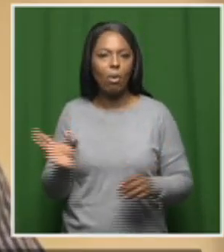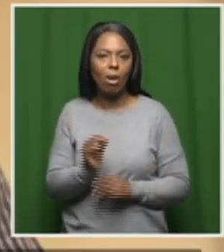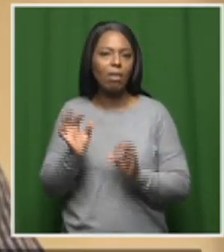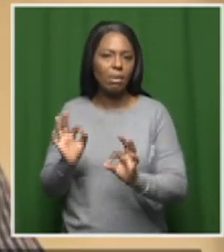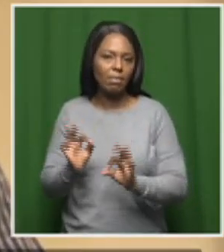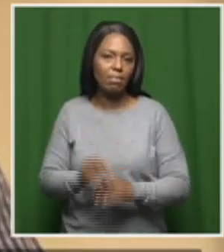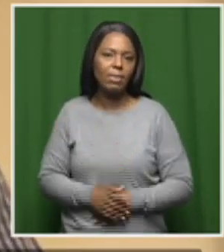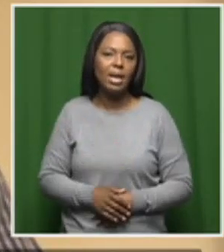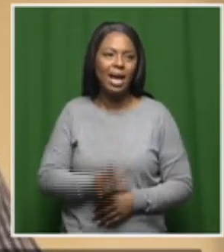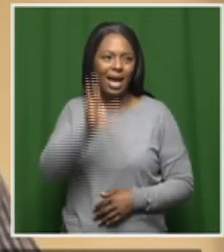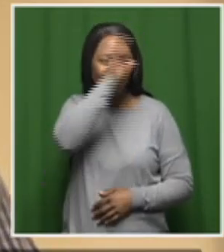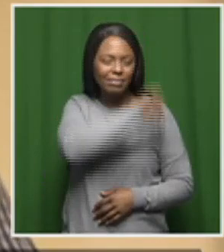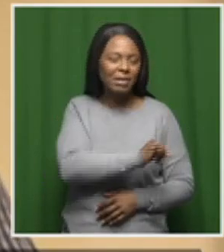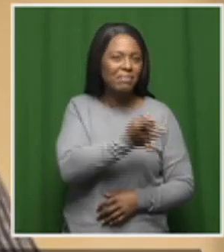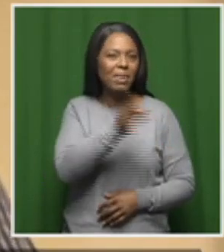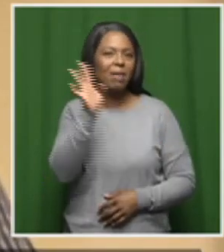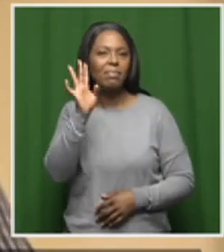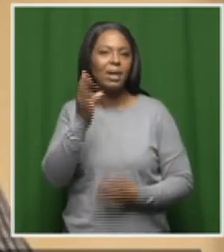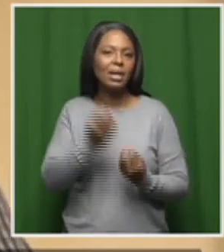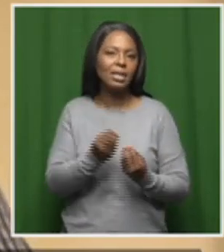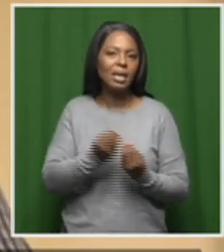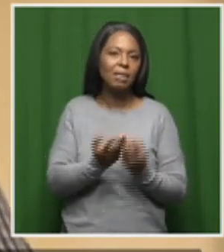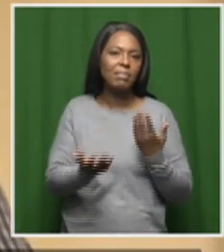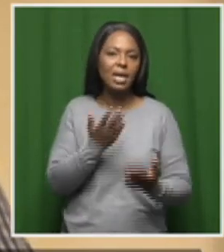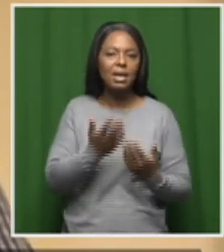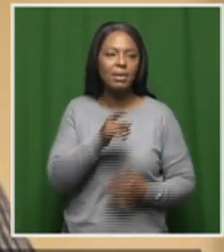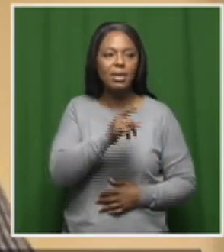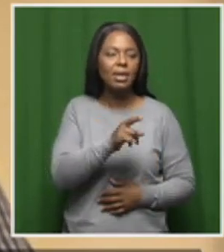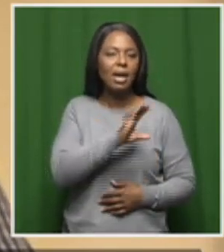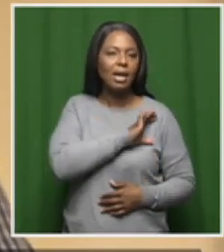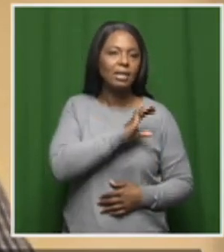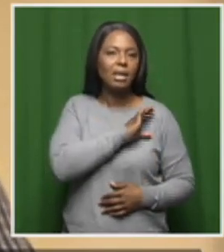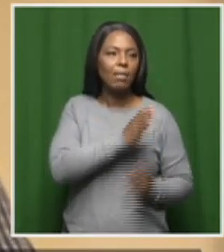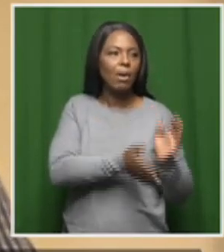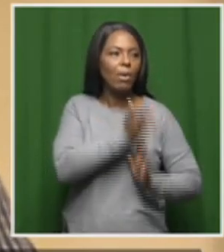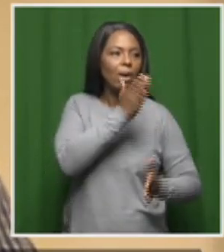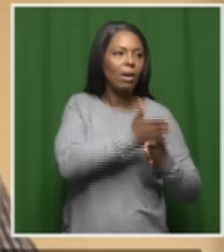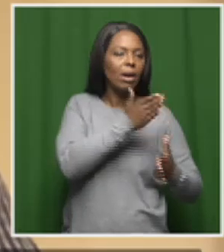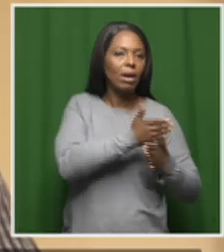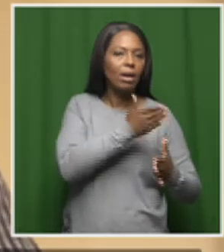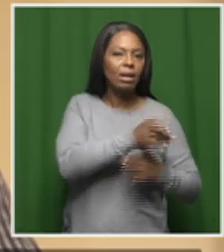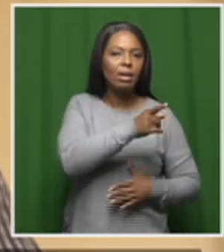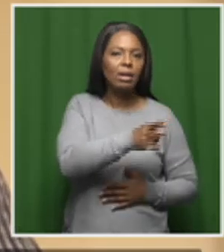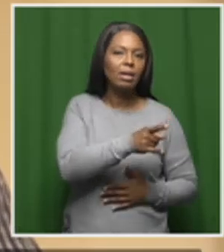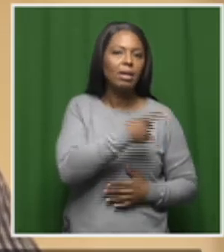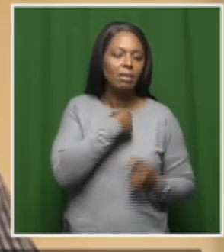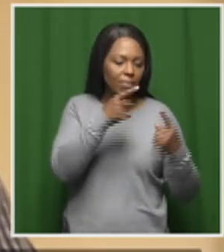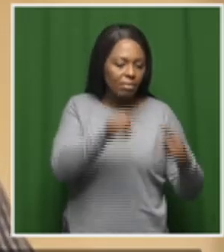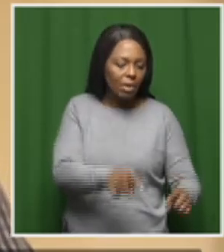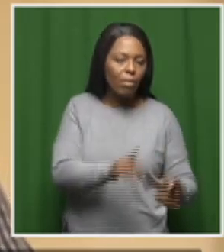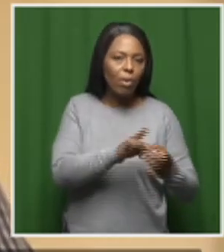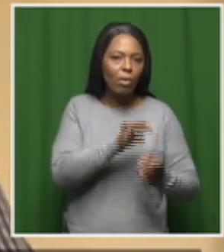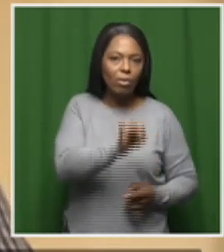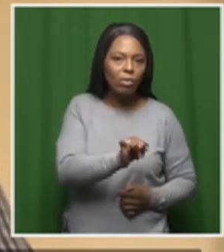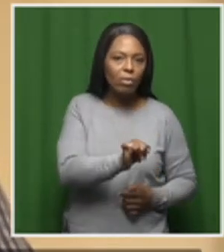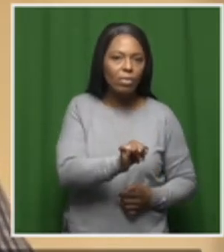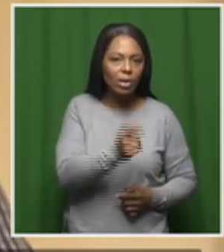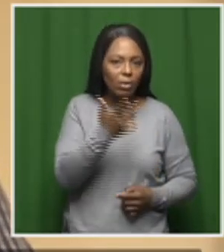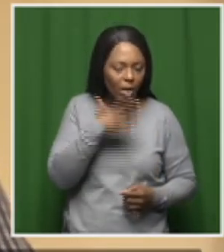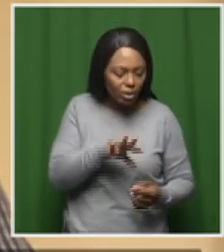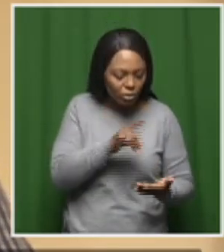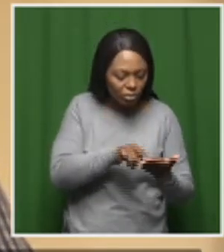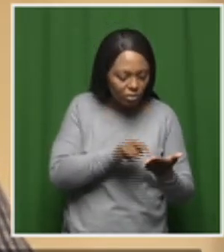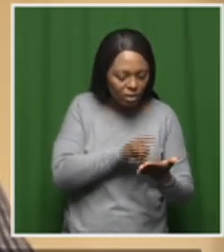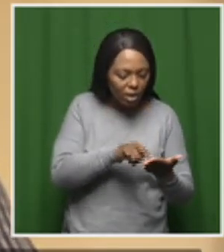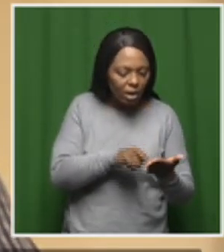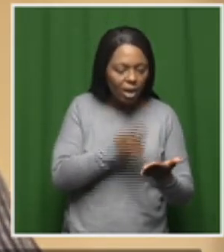to one, inaccessible, where customers are at work most probably and we can't read their meters, where customers are also